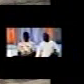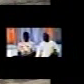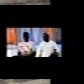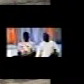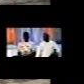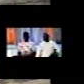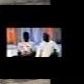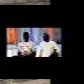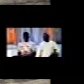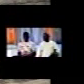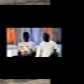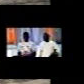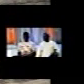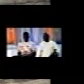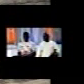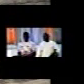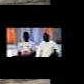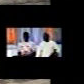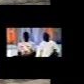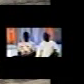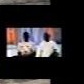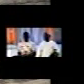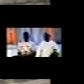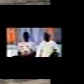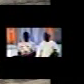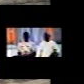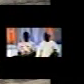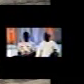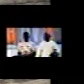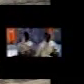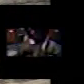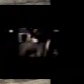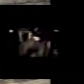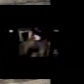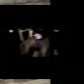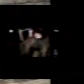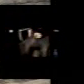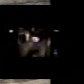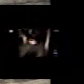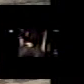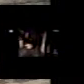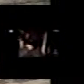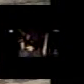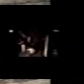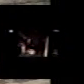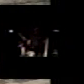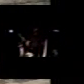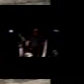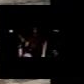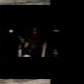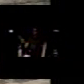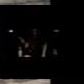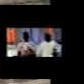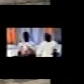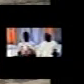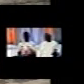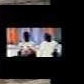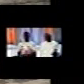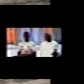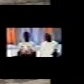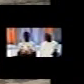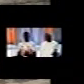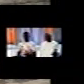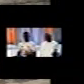GCK. The GTK is going to Pastor Matthew hometown this time. And that's